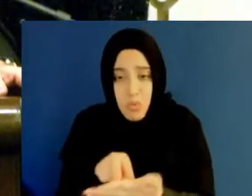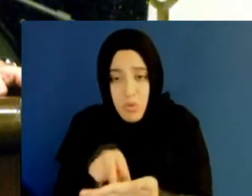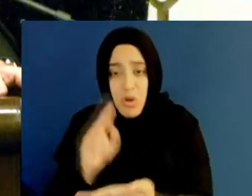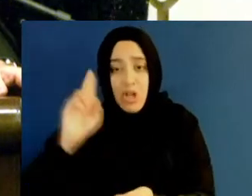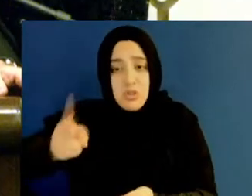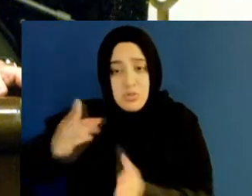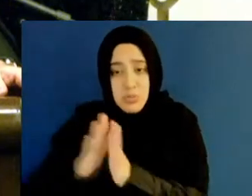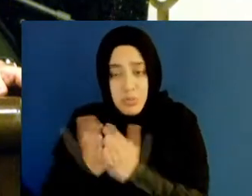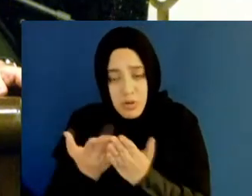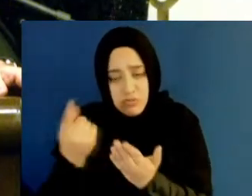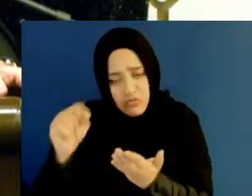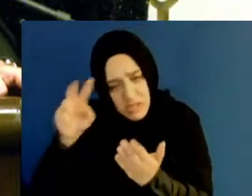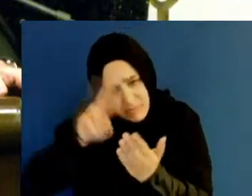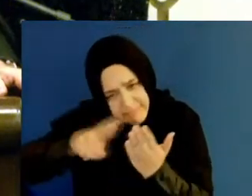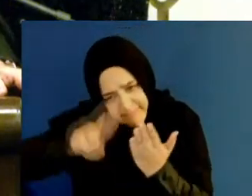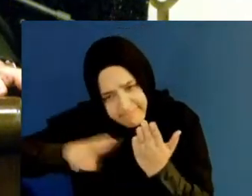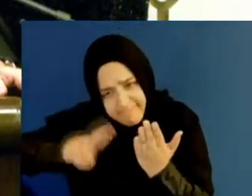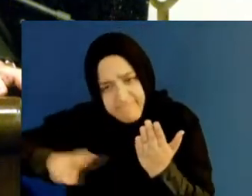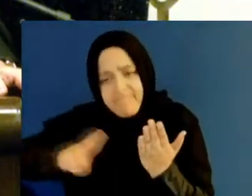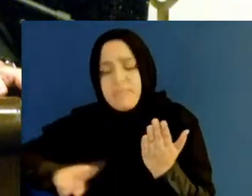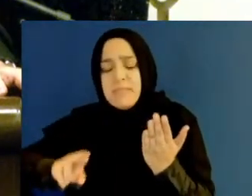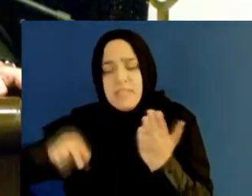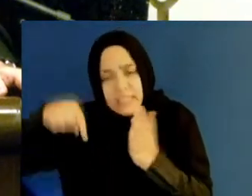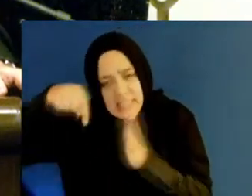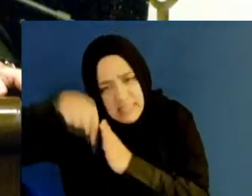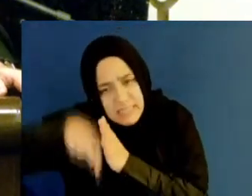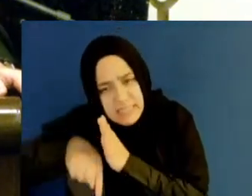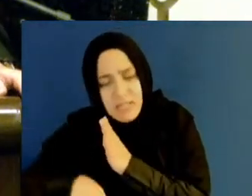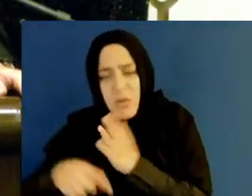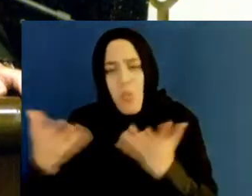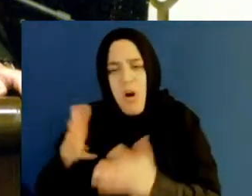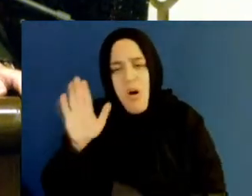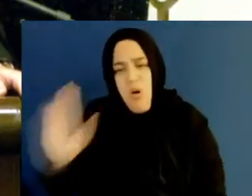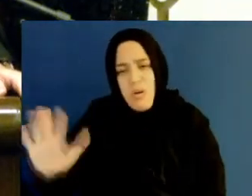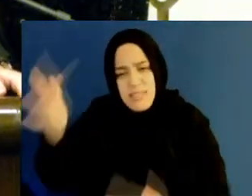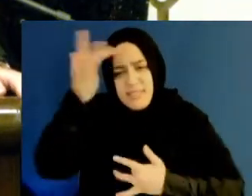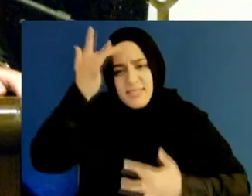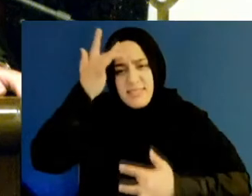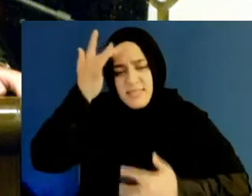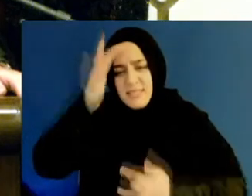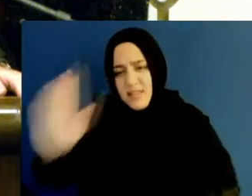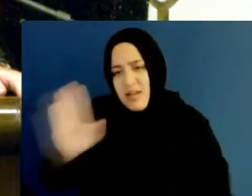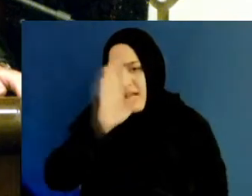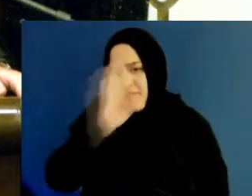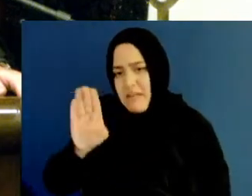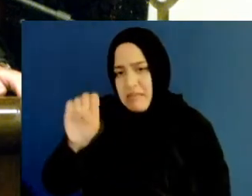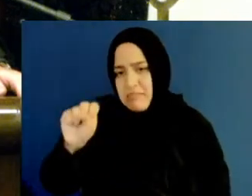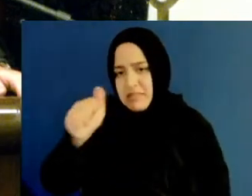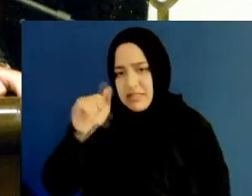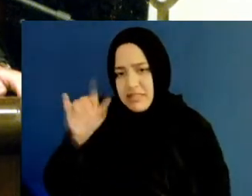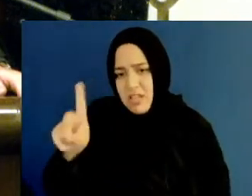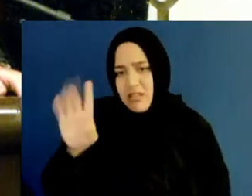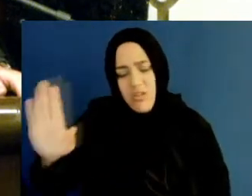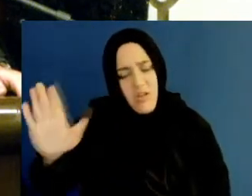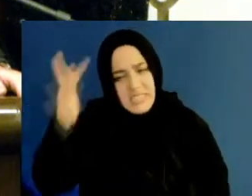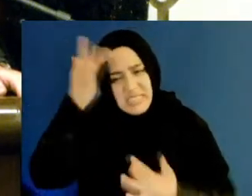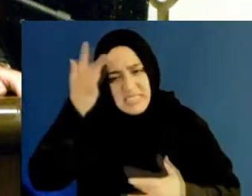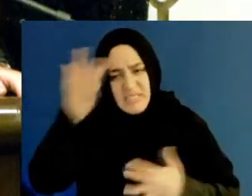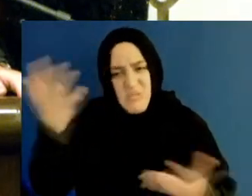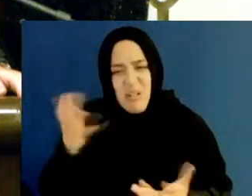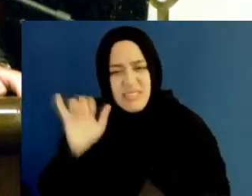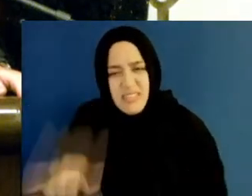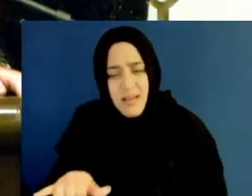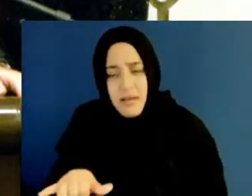research further into what was the sickness of Imam Sajjad, you will find that those historians who are at